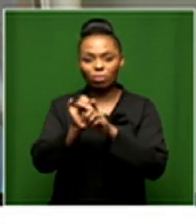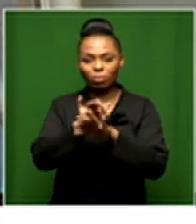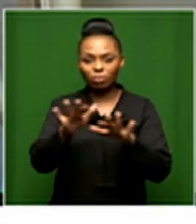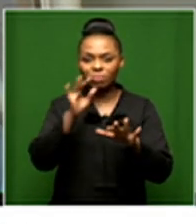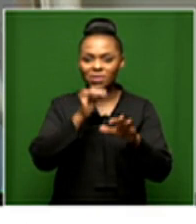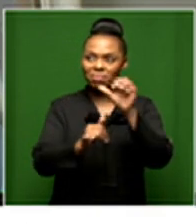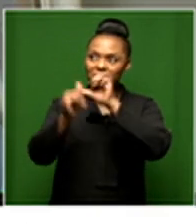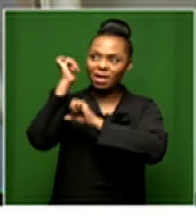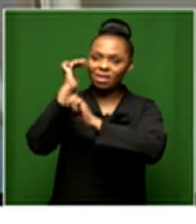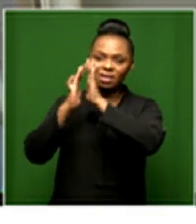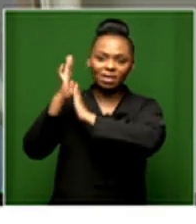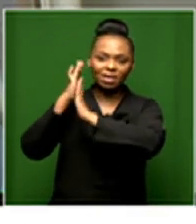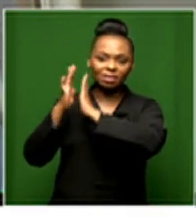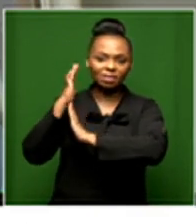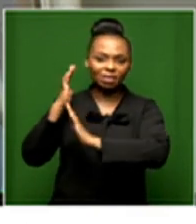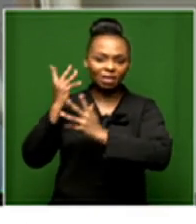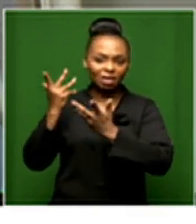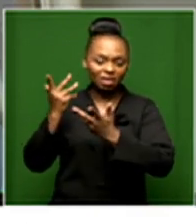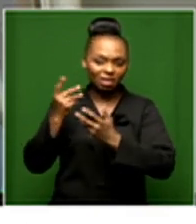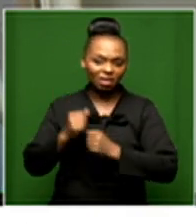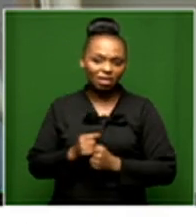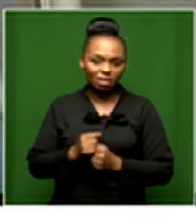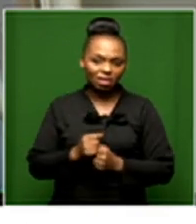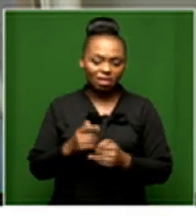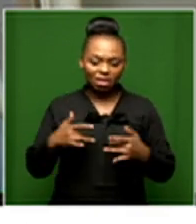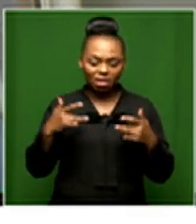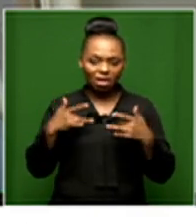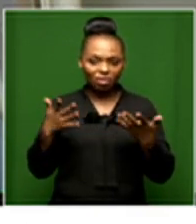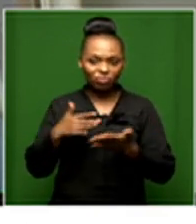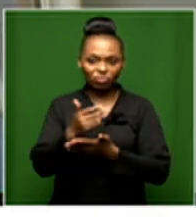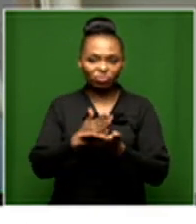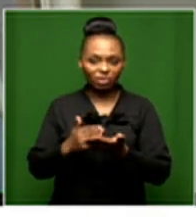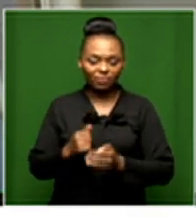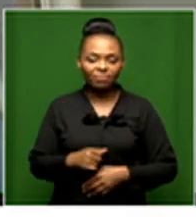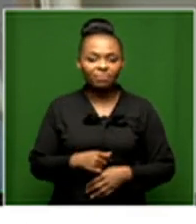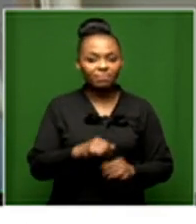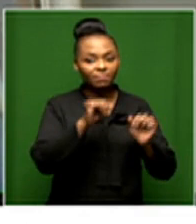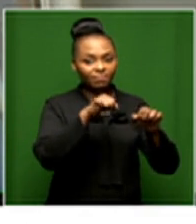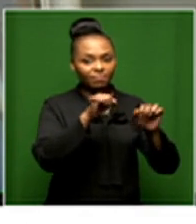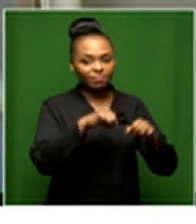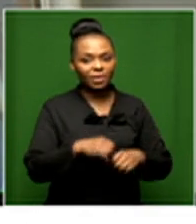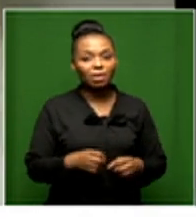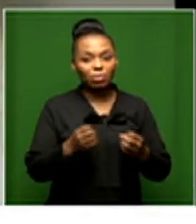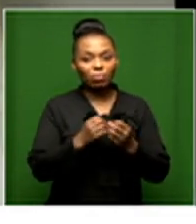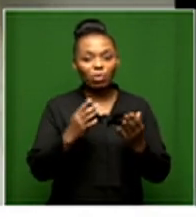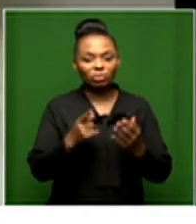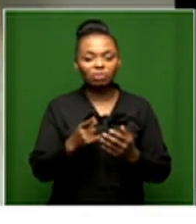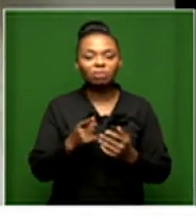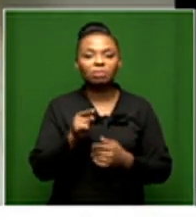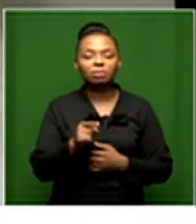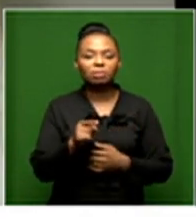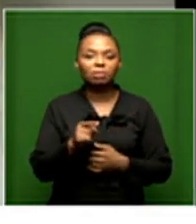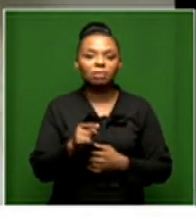us back into living like this. Sakina, I agree. Multi-generational estate